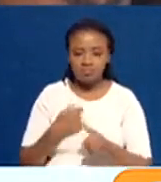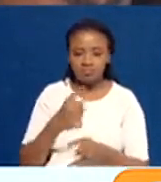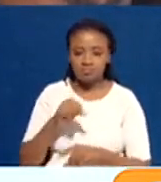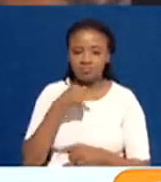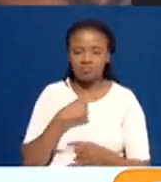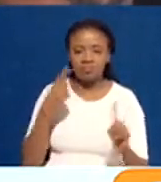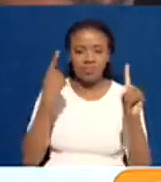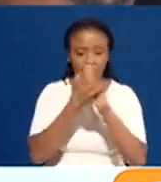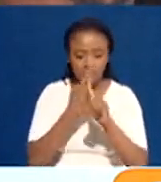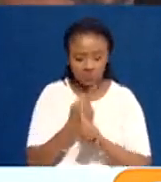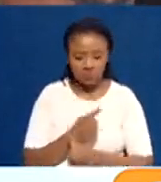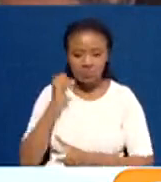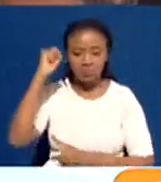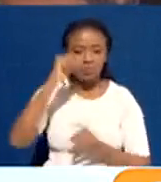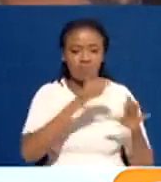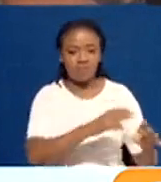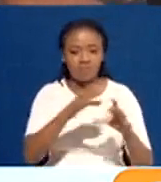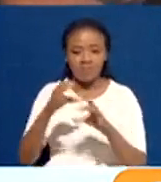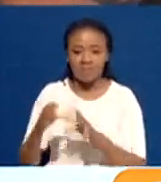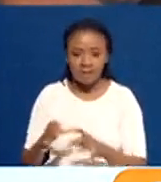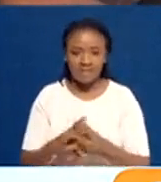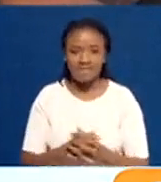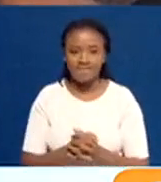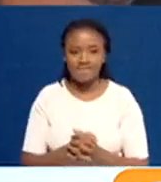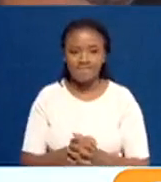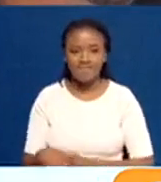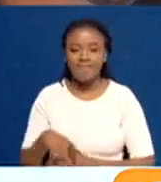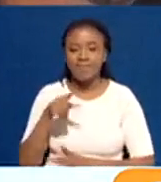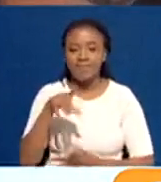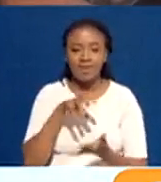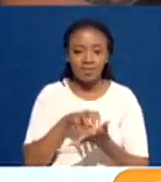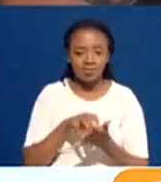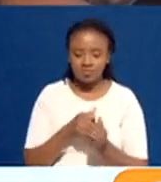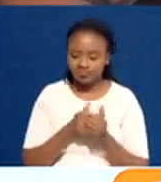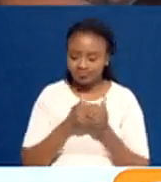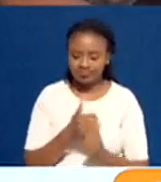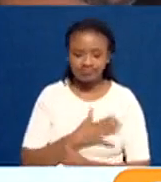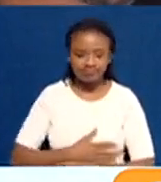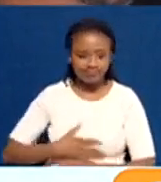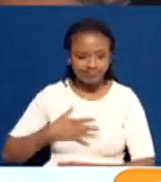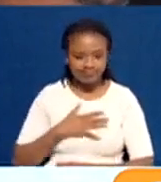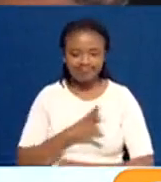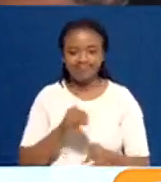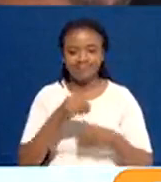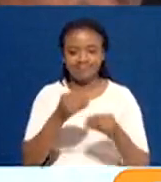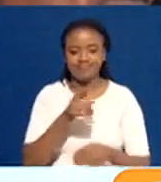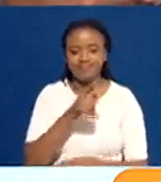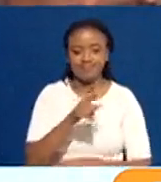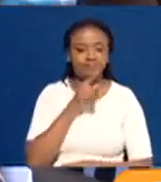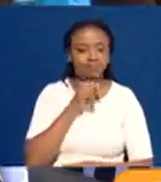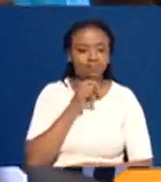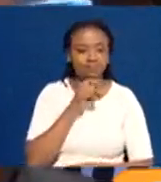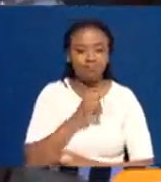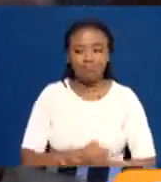ambaye tulikuwa na mheshimiwa rais, hii kiti tafadhali mujenge mheshimiwa